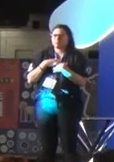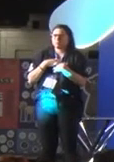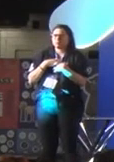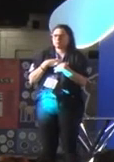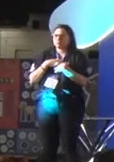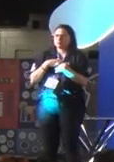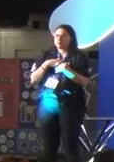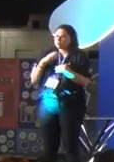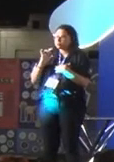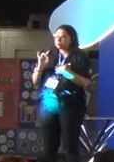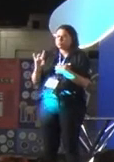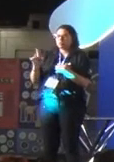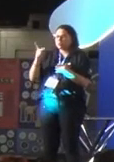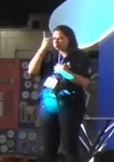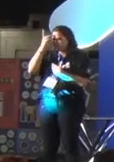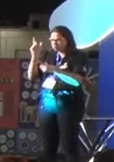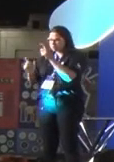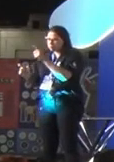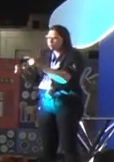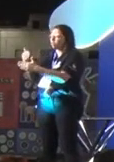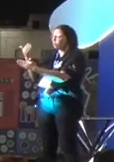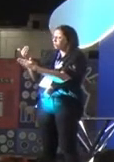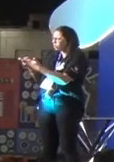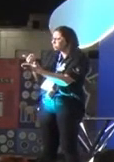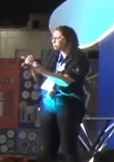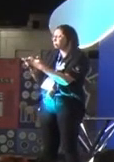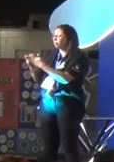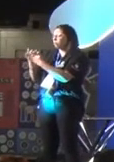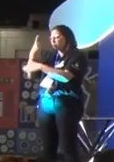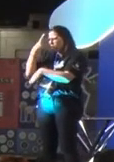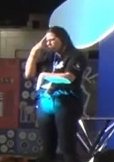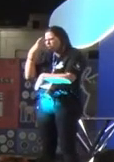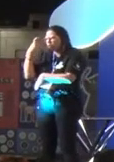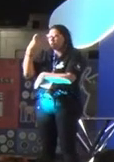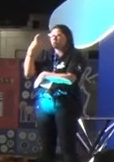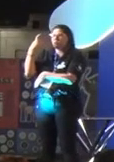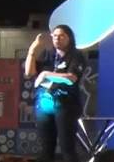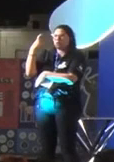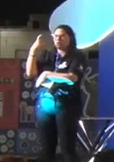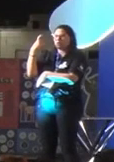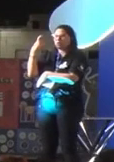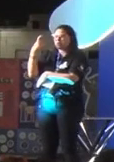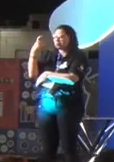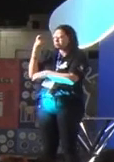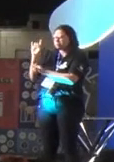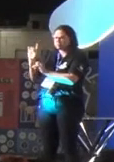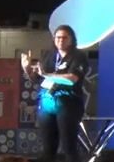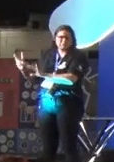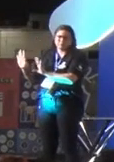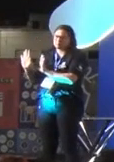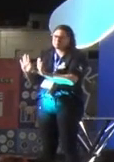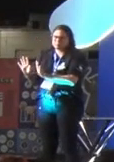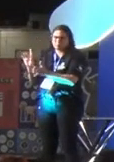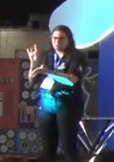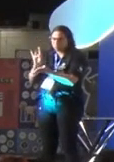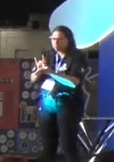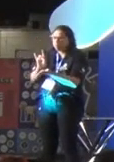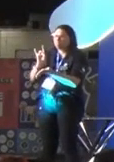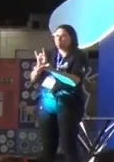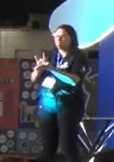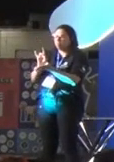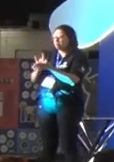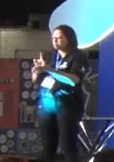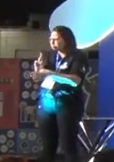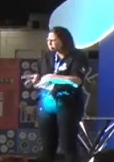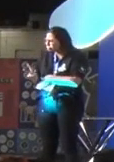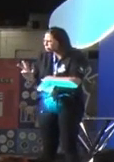this idea that the facts speak for themselves, that truth will prevail, you may